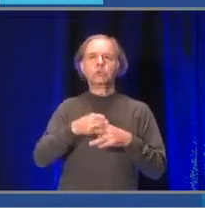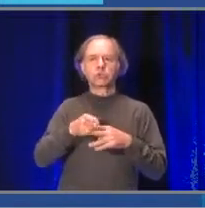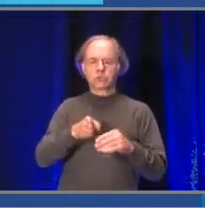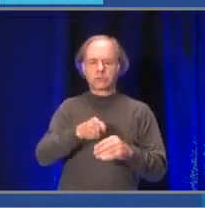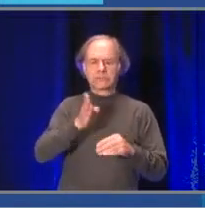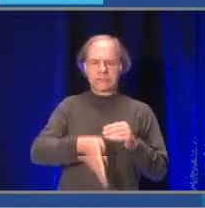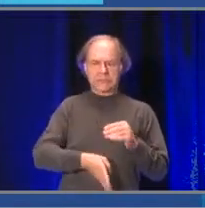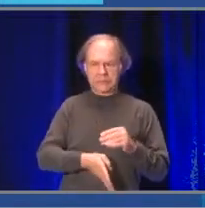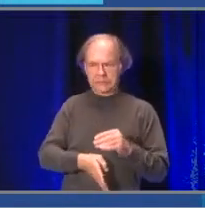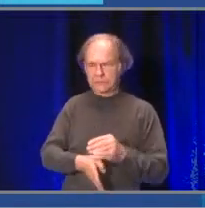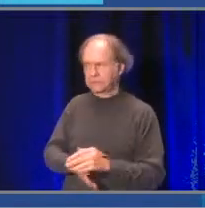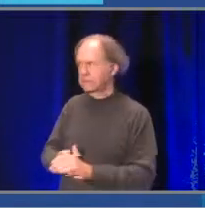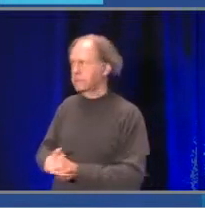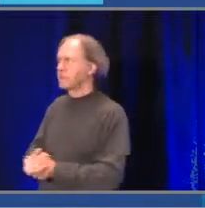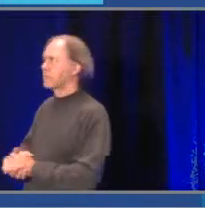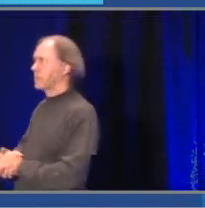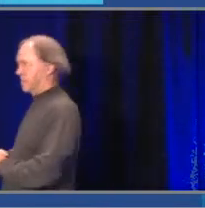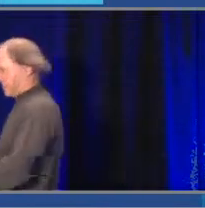completion.